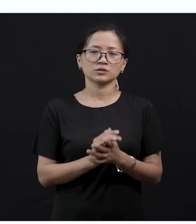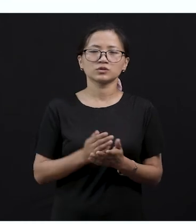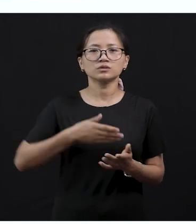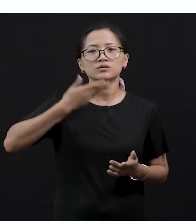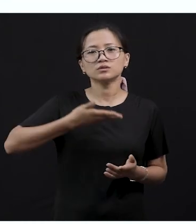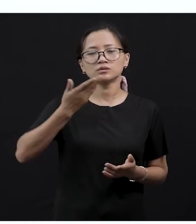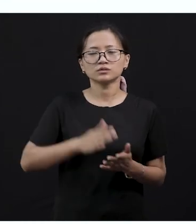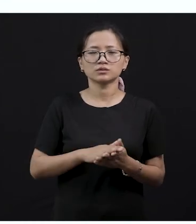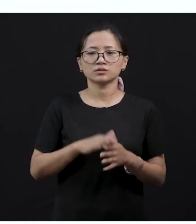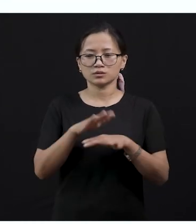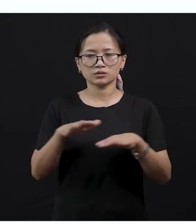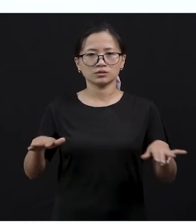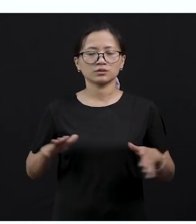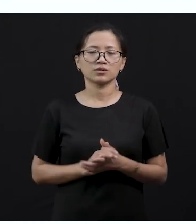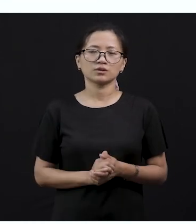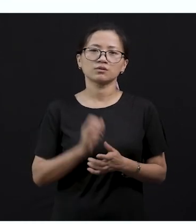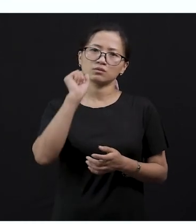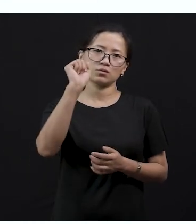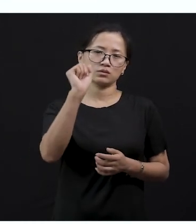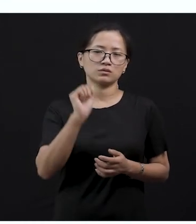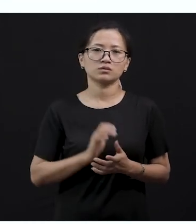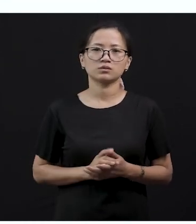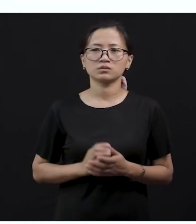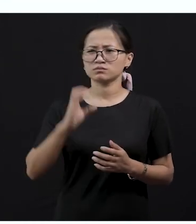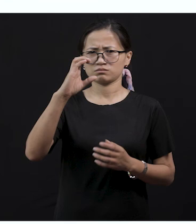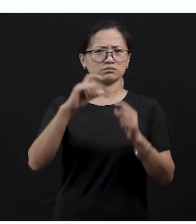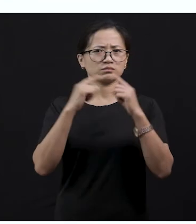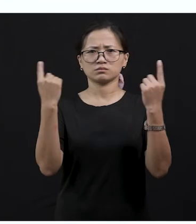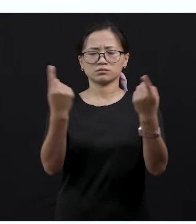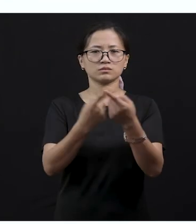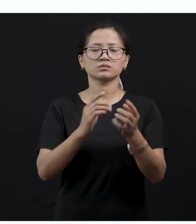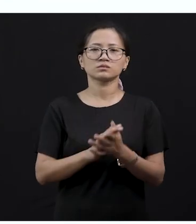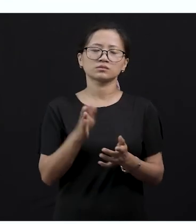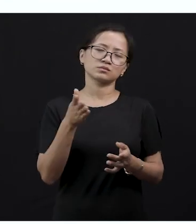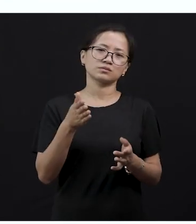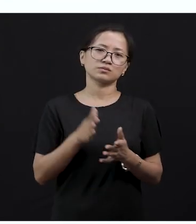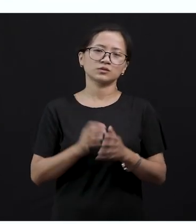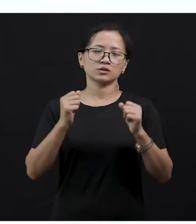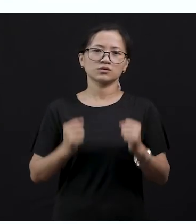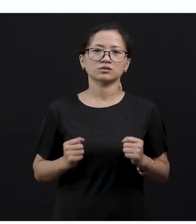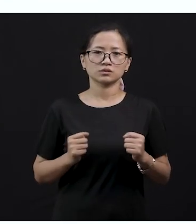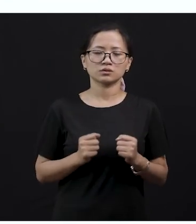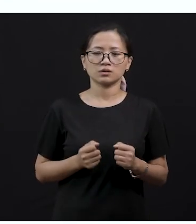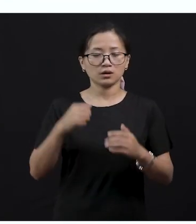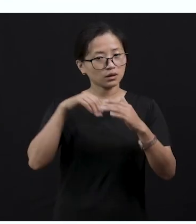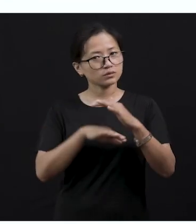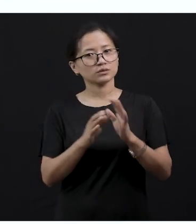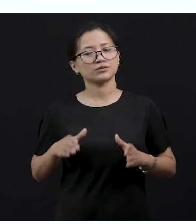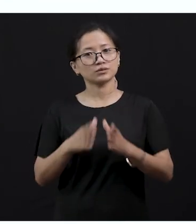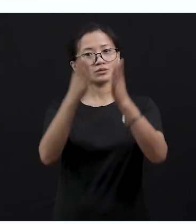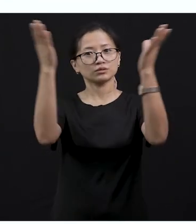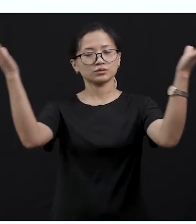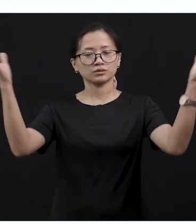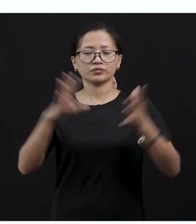and teach the students by himself. And there was no classroom, so they used to sit under a tree and they